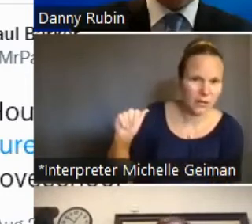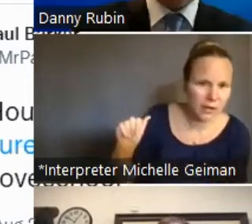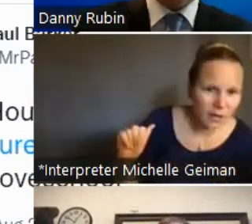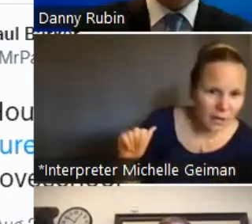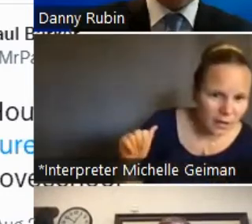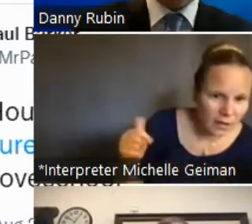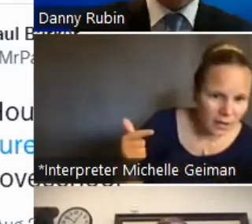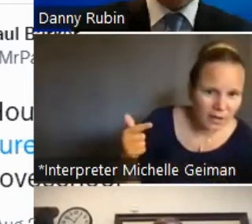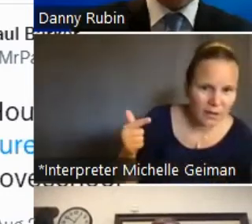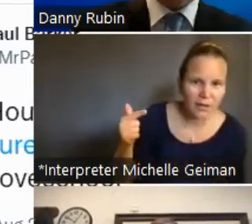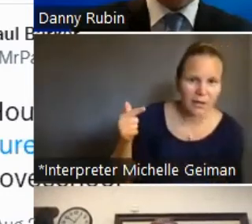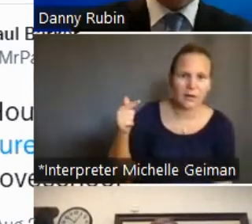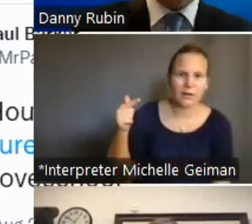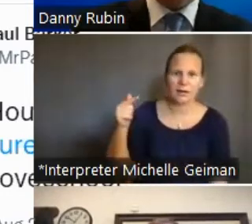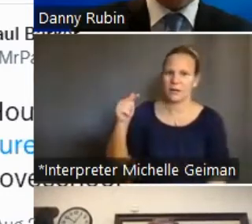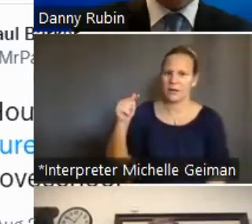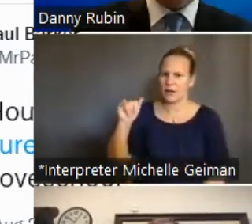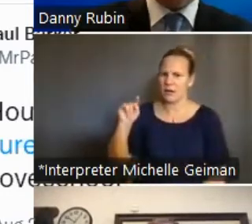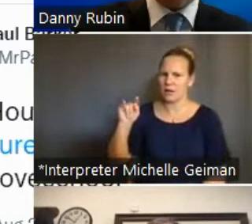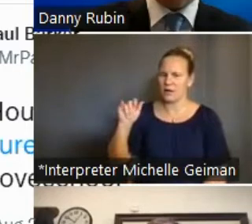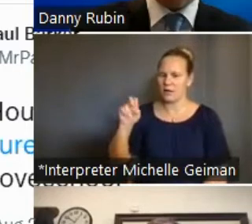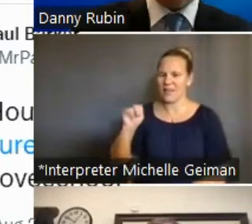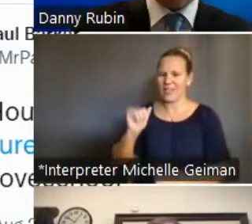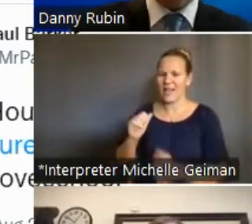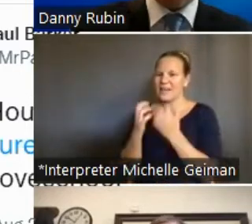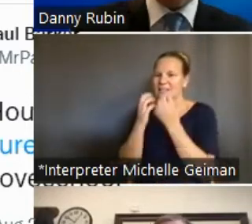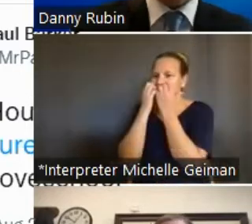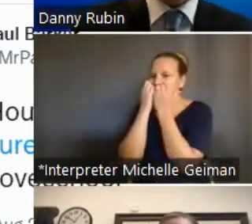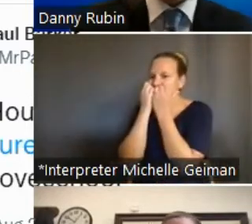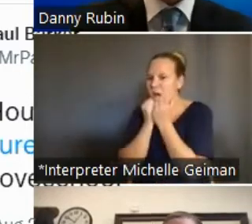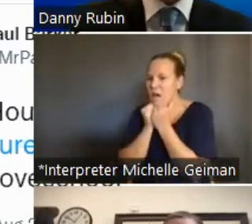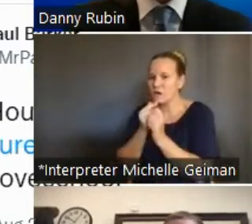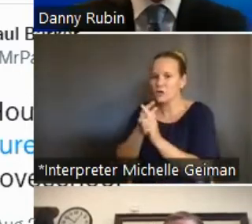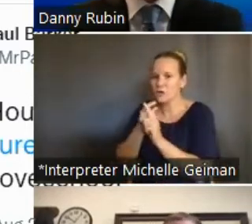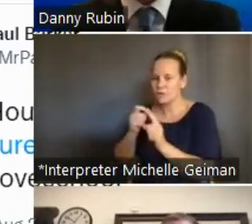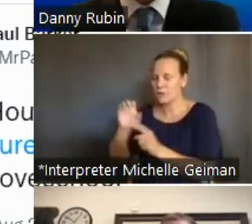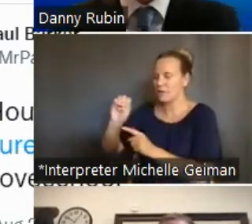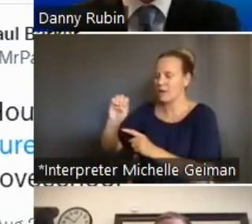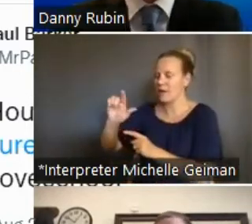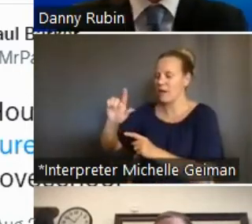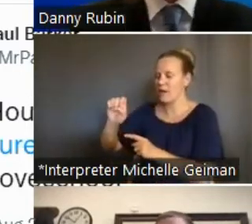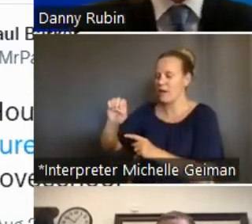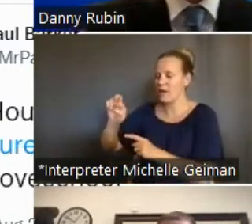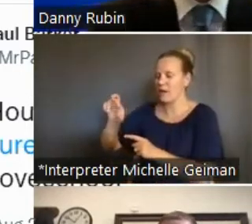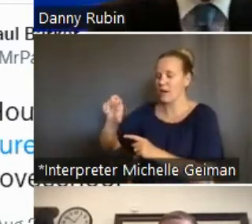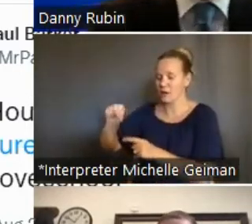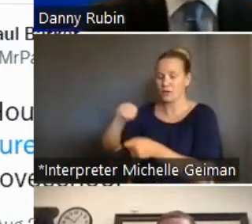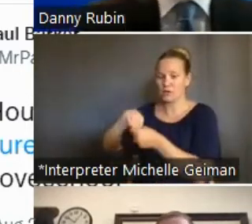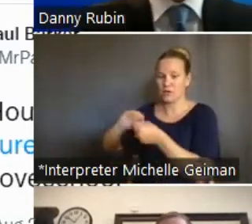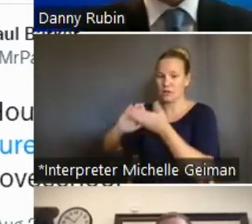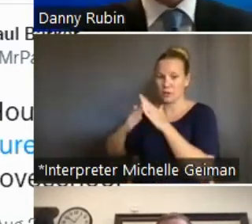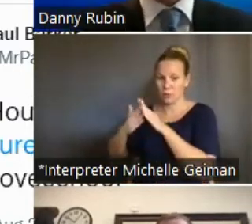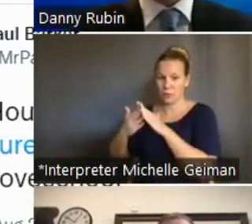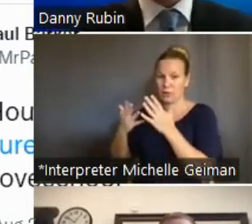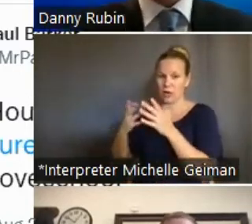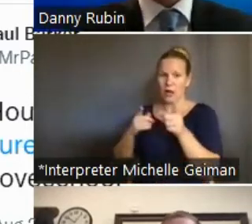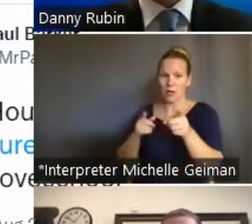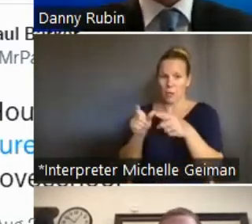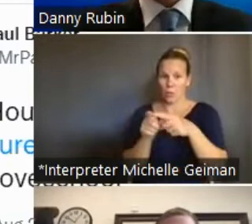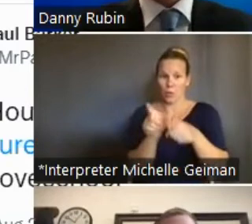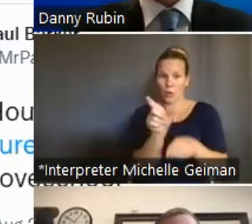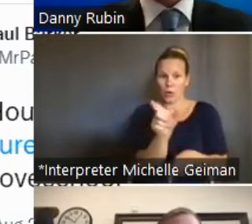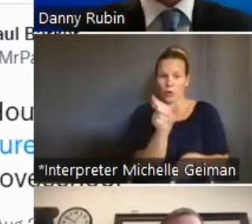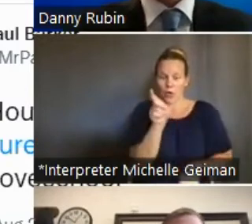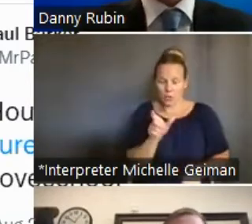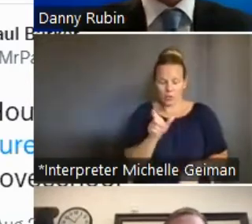value that we learned from the elders here in the community, which is be kind to others. Now, don't ask me to translate that for you. That's a difficult one for